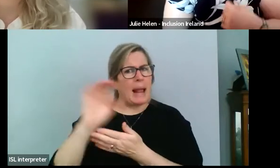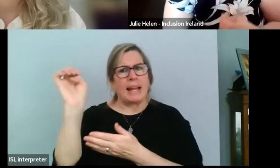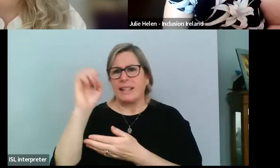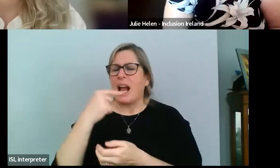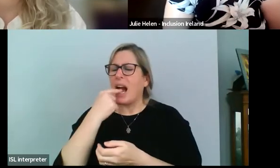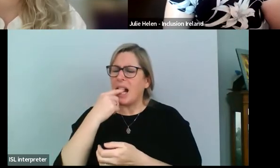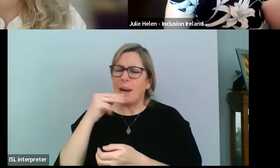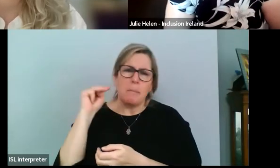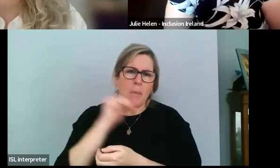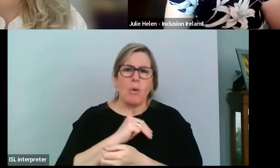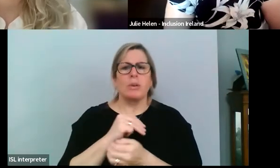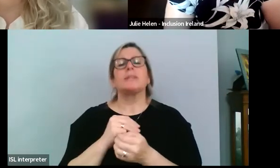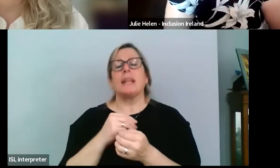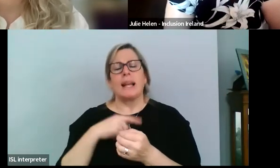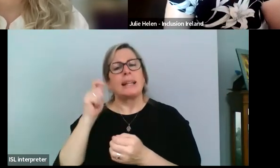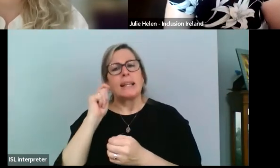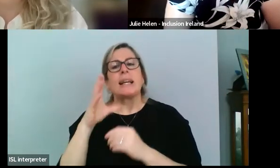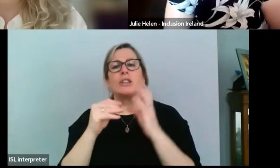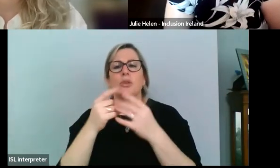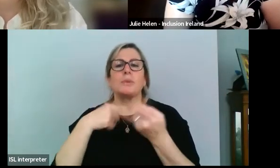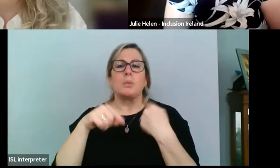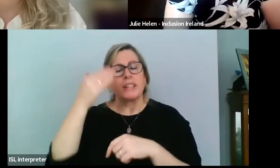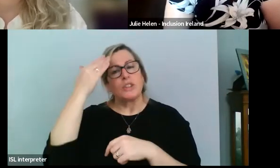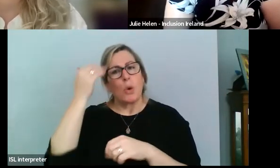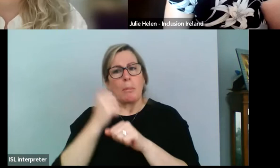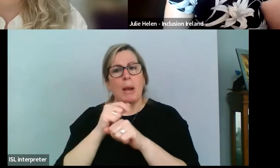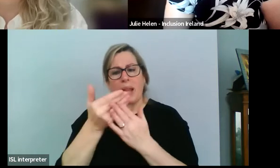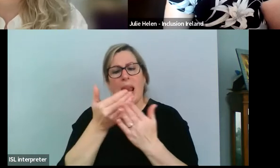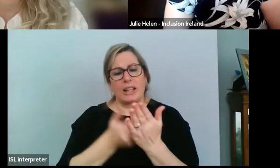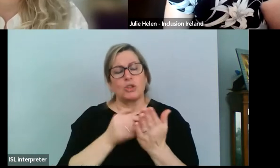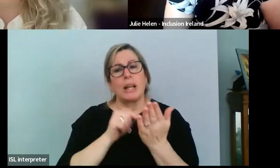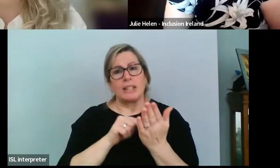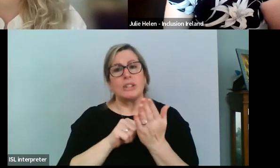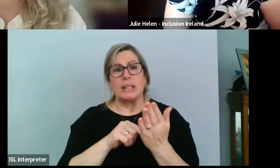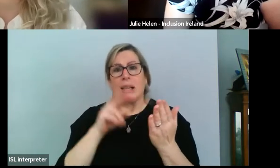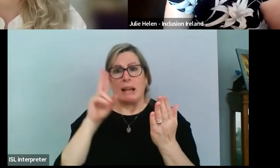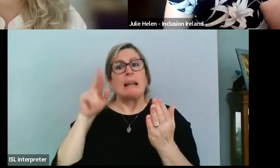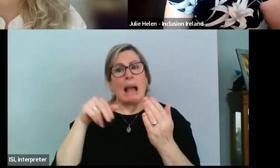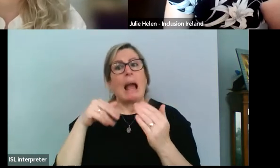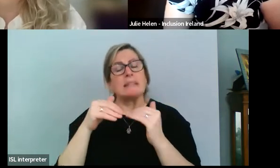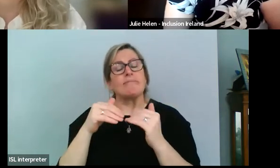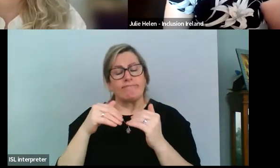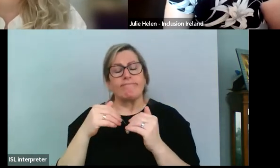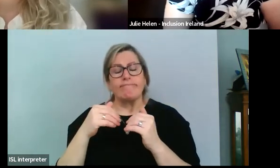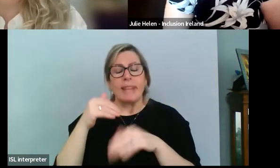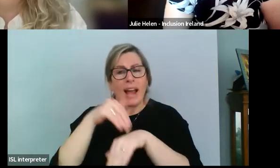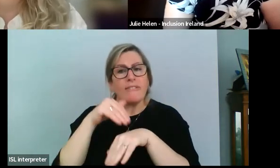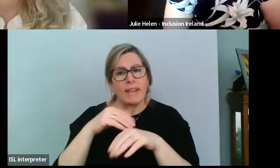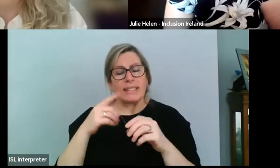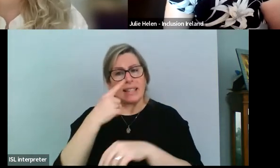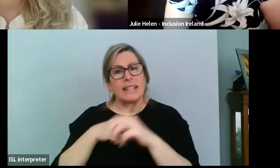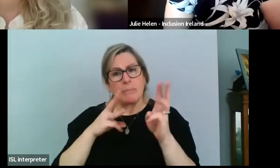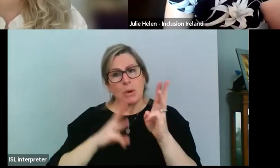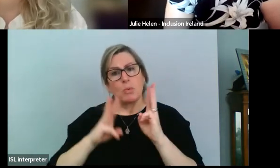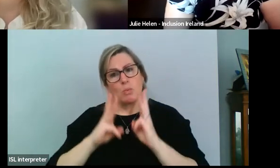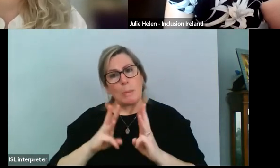important. And I think something that we know about this legislation is that it disproportionately affects disabled women. So it's really